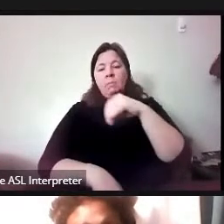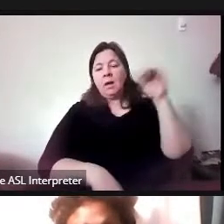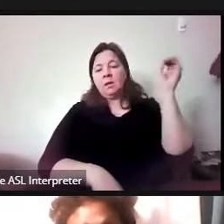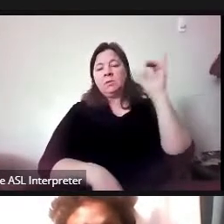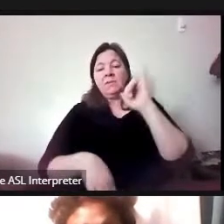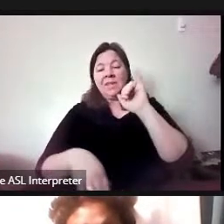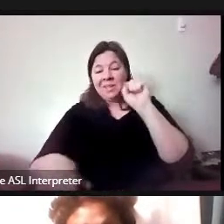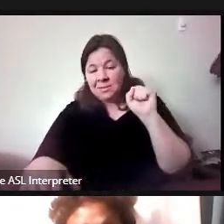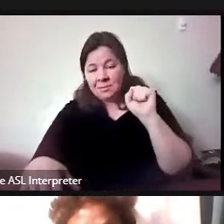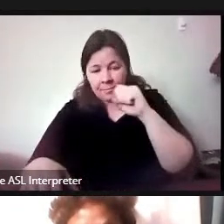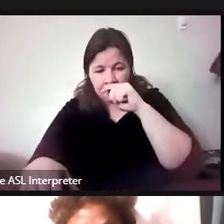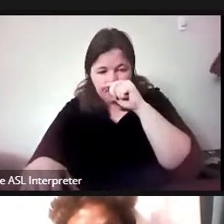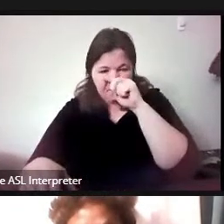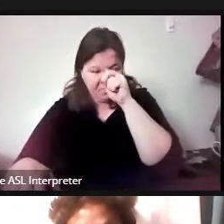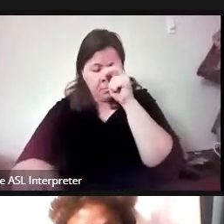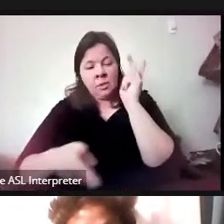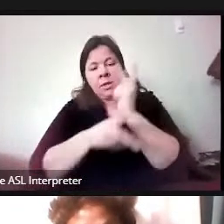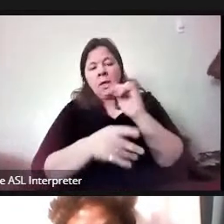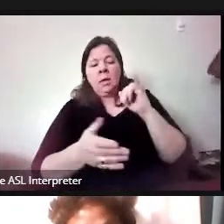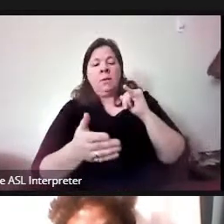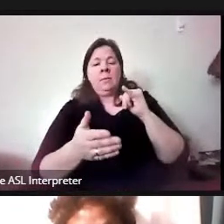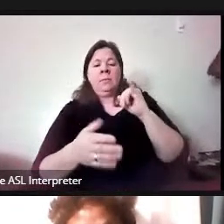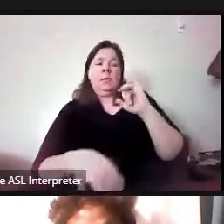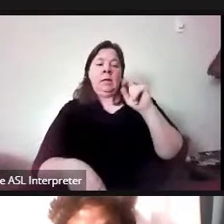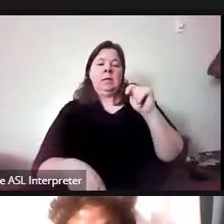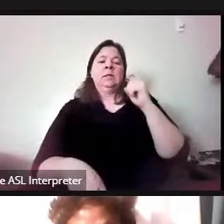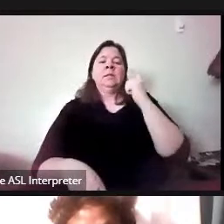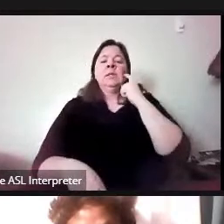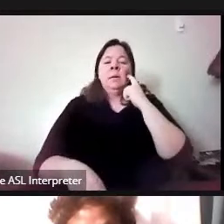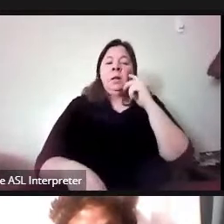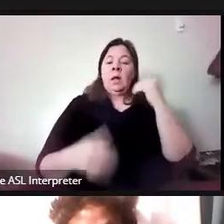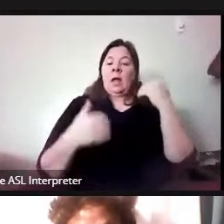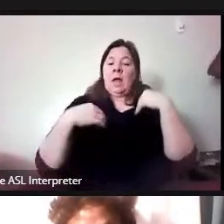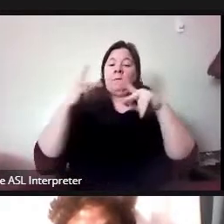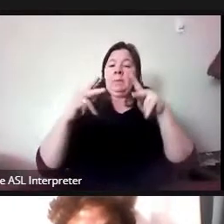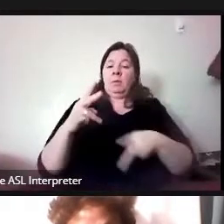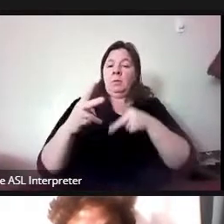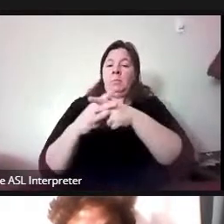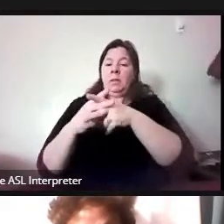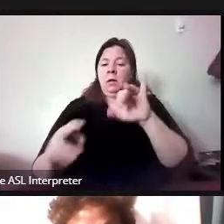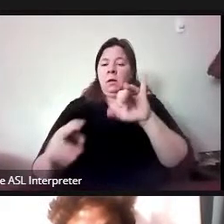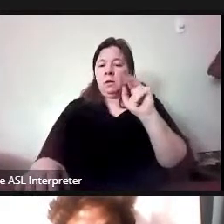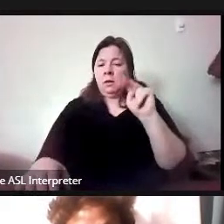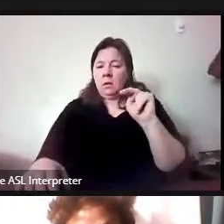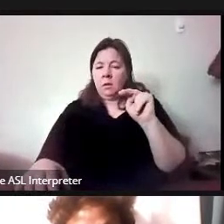in my opinion, in keeping it simple, is just having people plug in. And